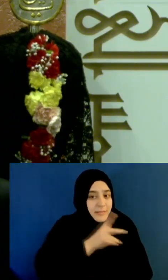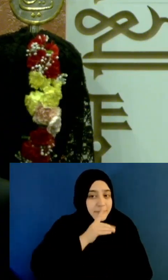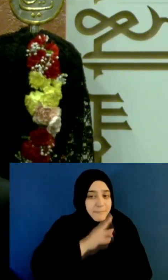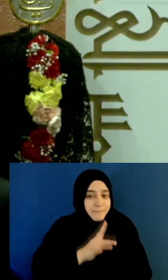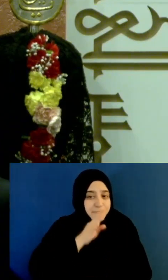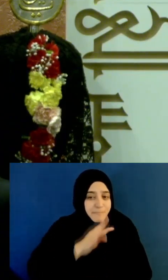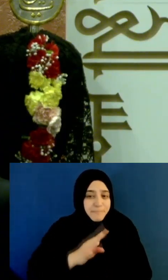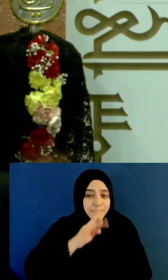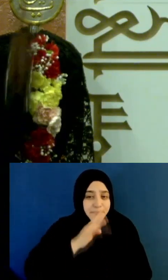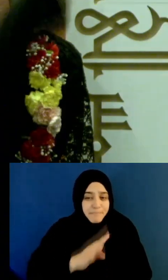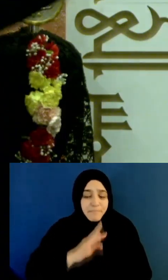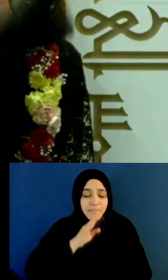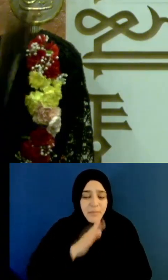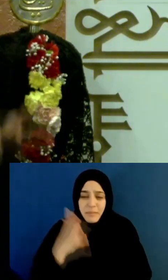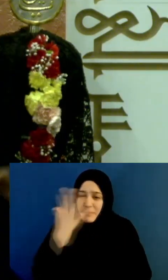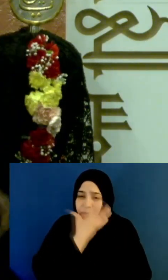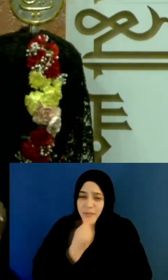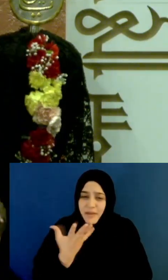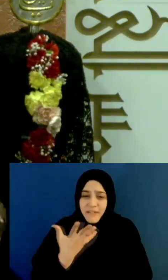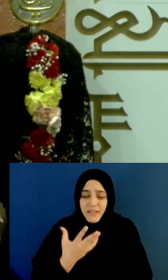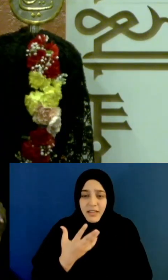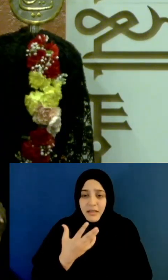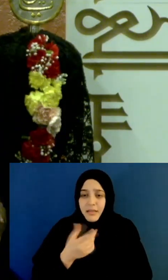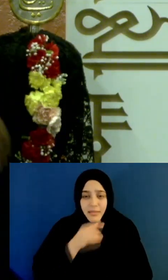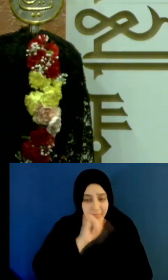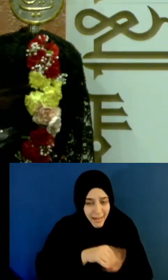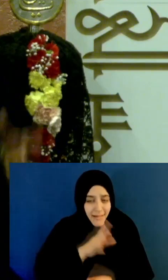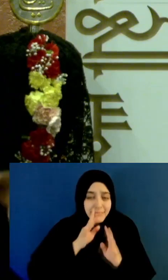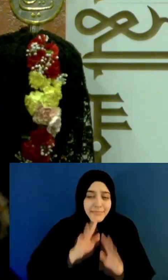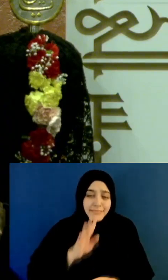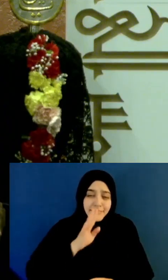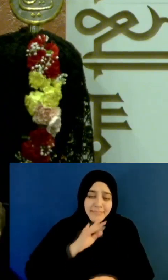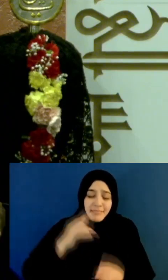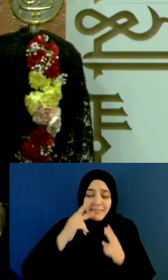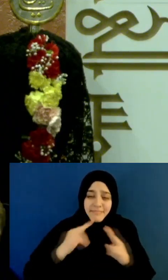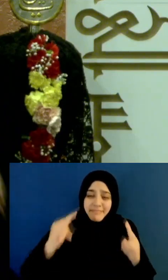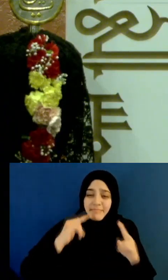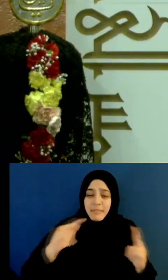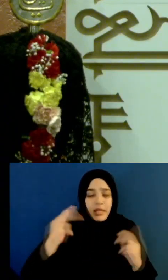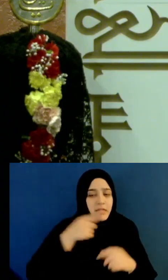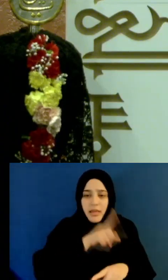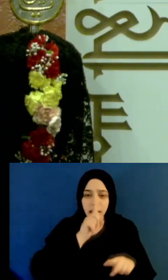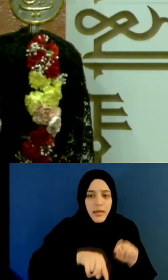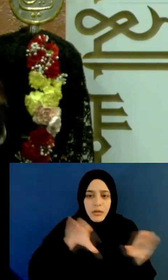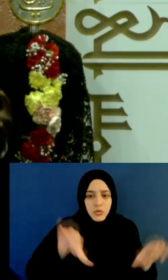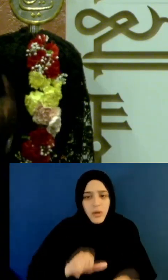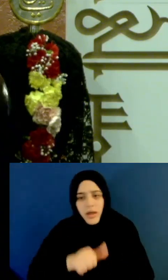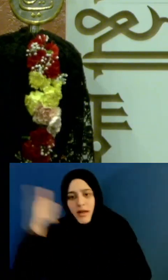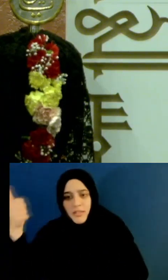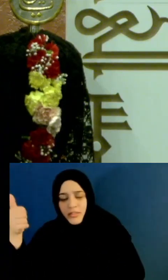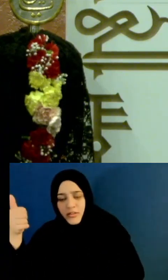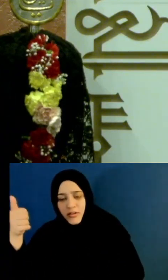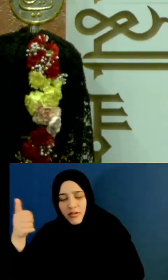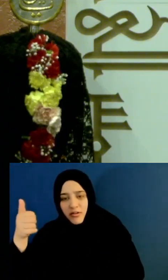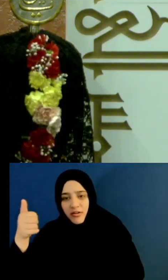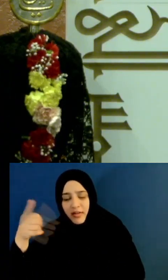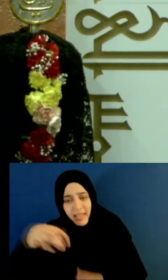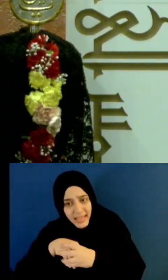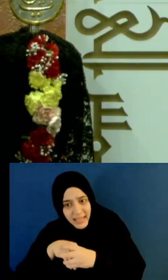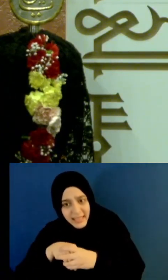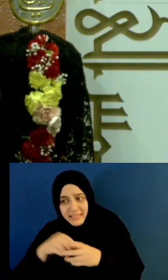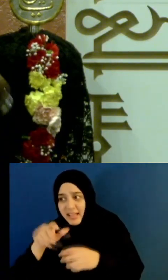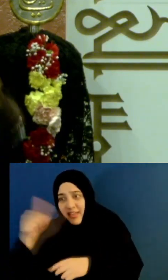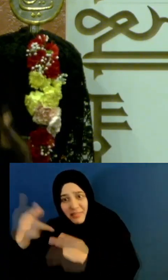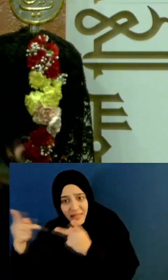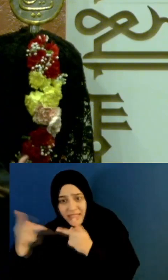beautifully. He can't reside somewhere else in the same city, but here, because it is his identity and he